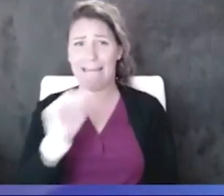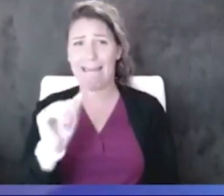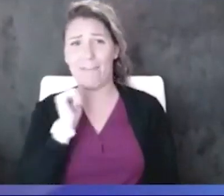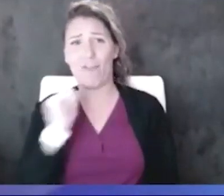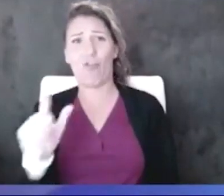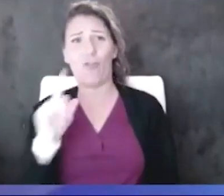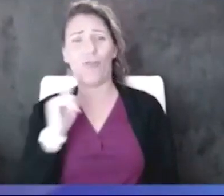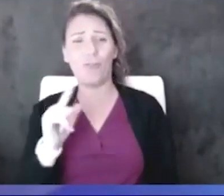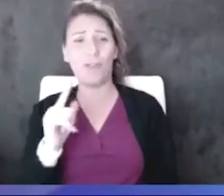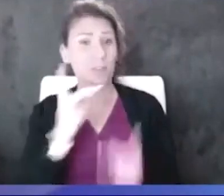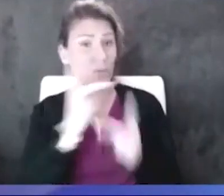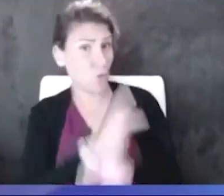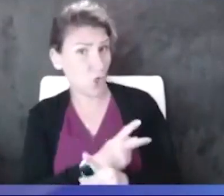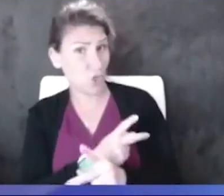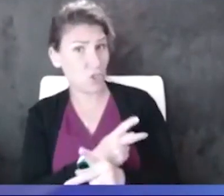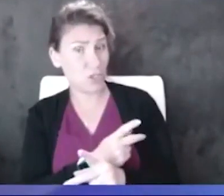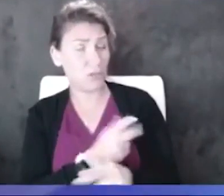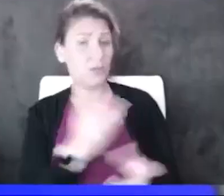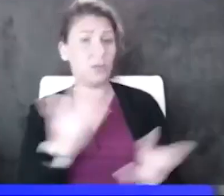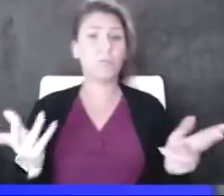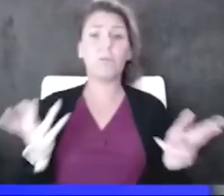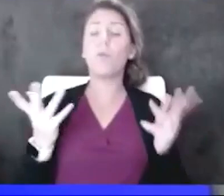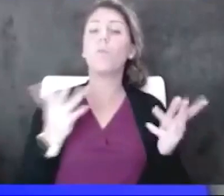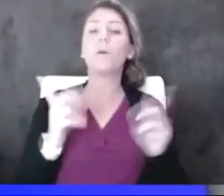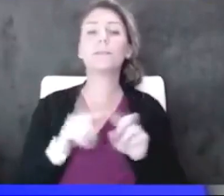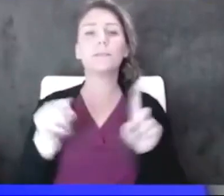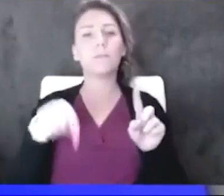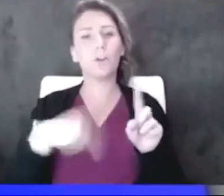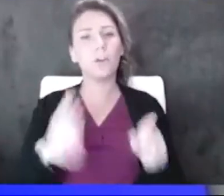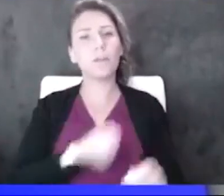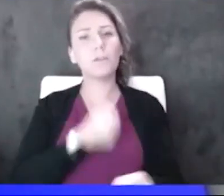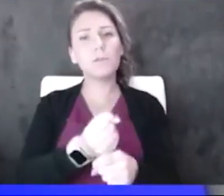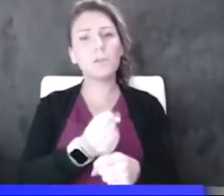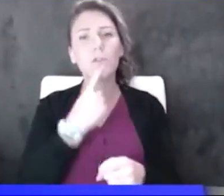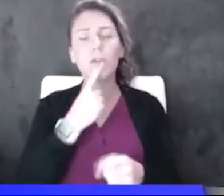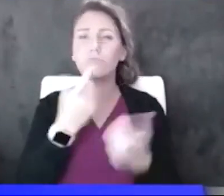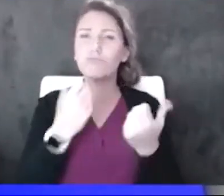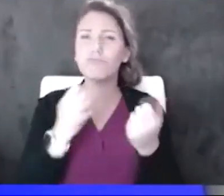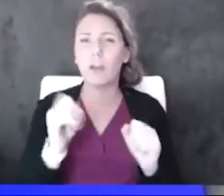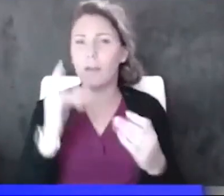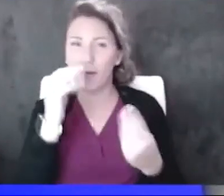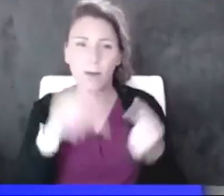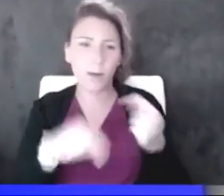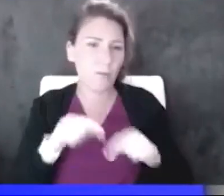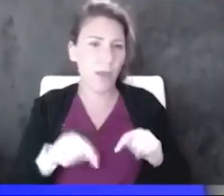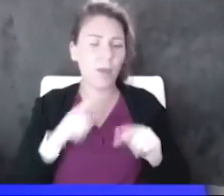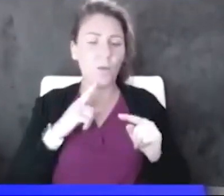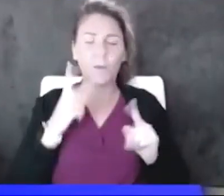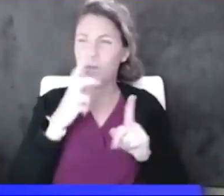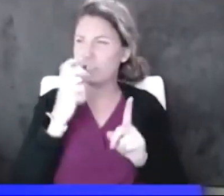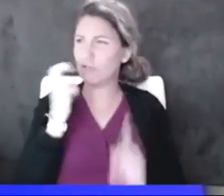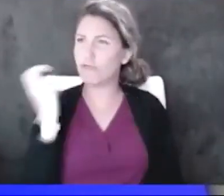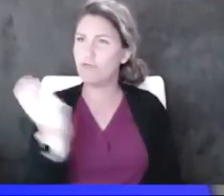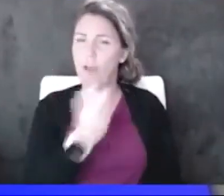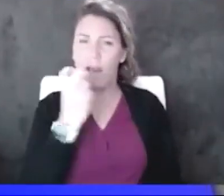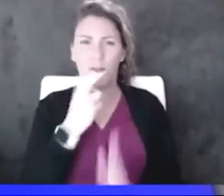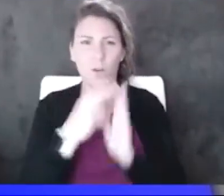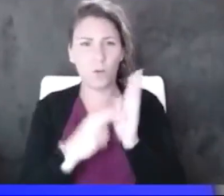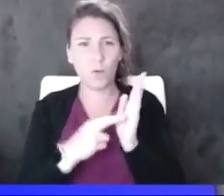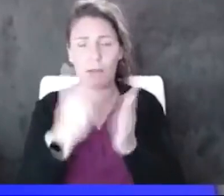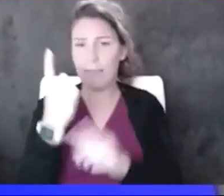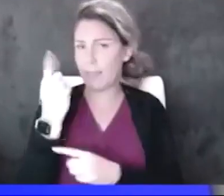Is it? You know, what's different this year, I'm trying to think back to what the traveling guidelines were last year, but They were the more CDC restrictive.